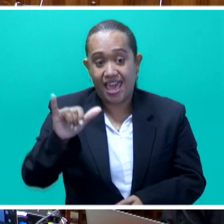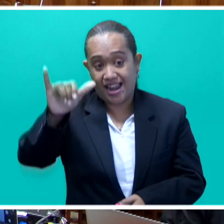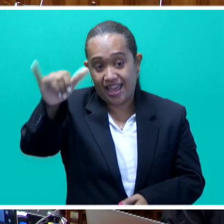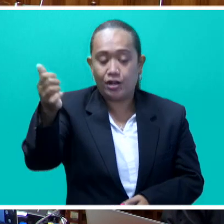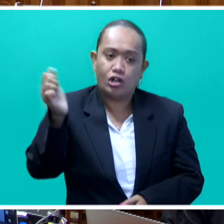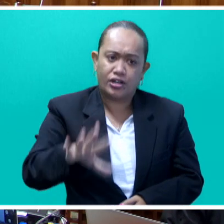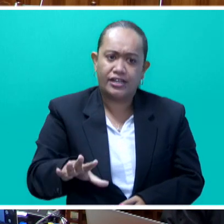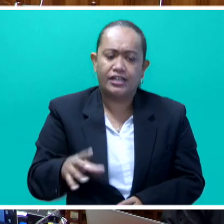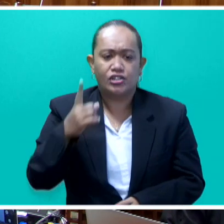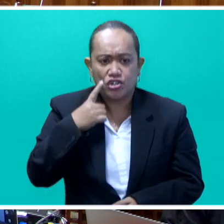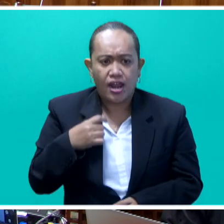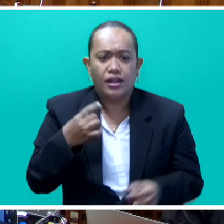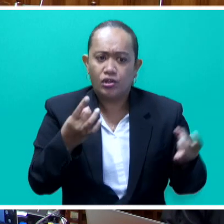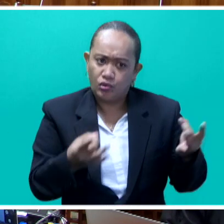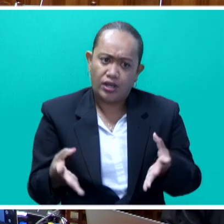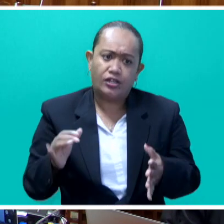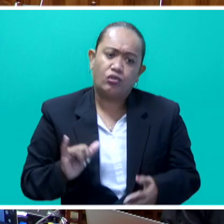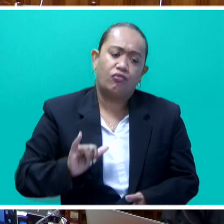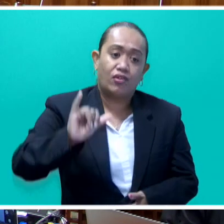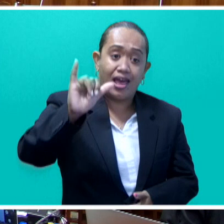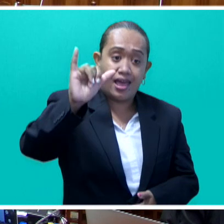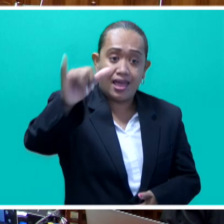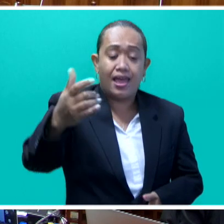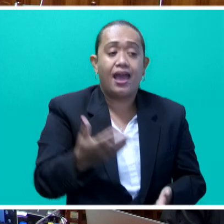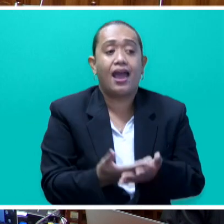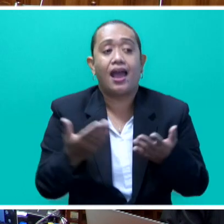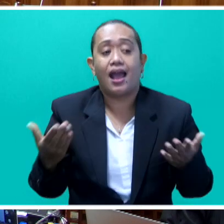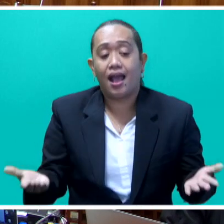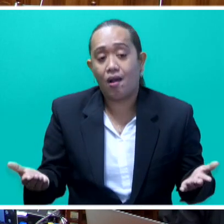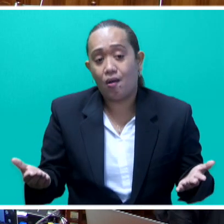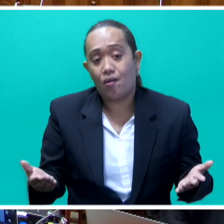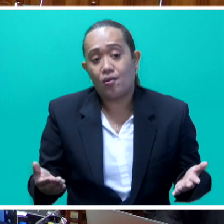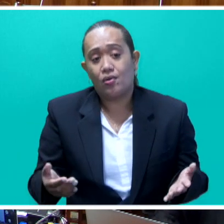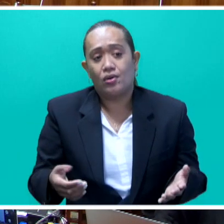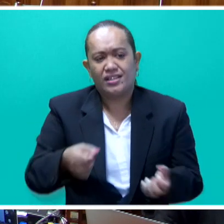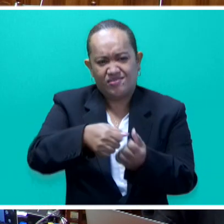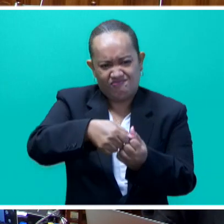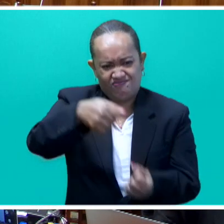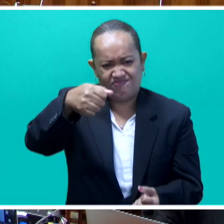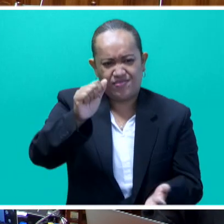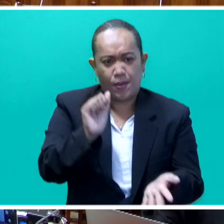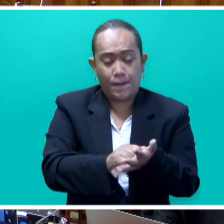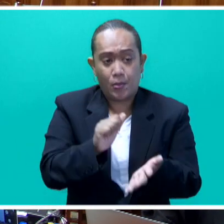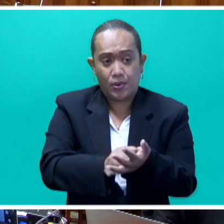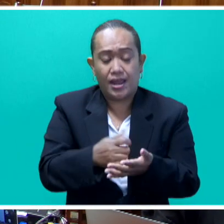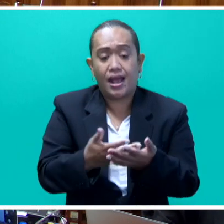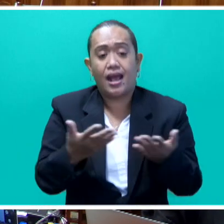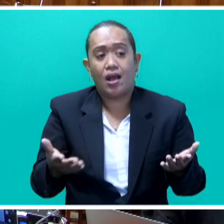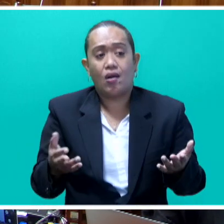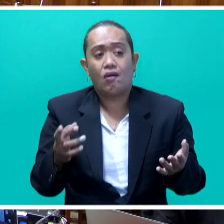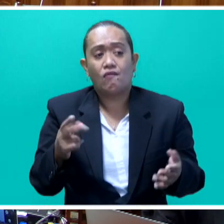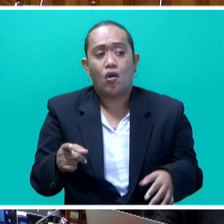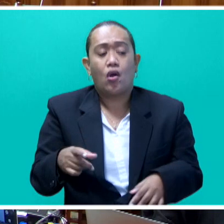and are ready to fly. They've also been awarded the Diamond certification, which is offered only to airlines that provide